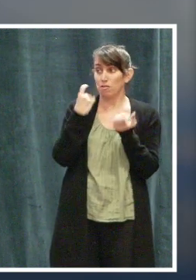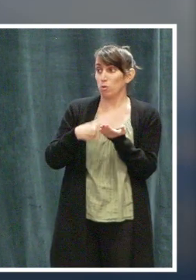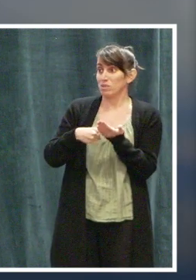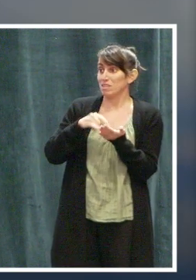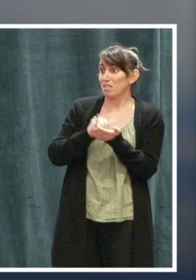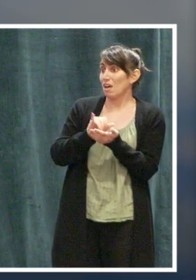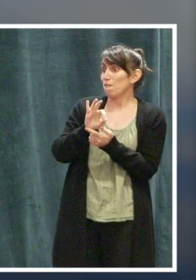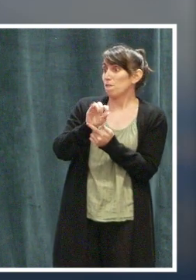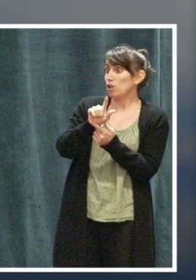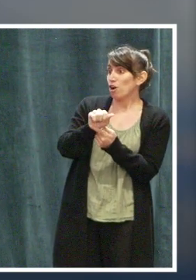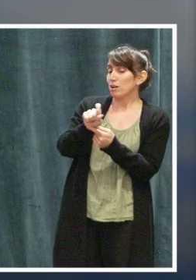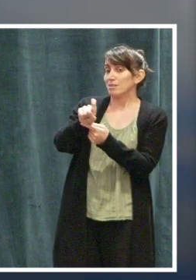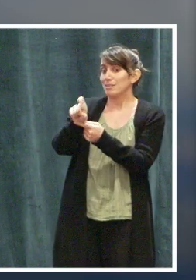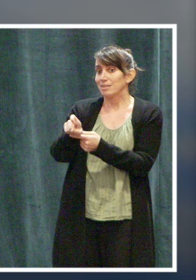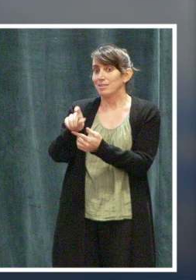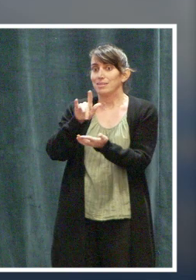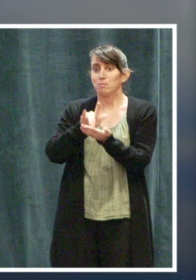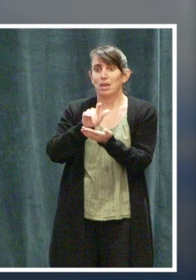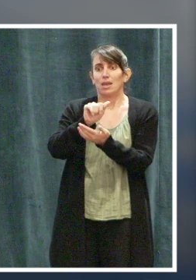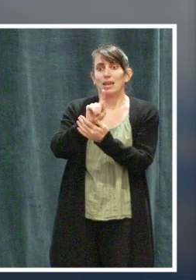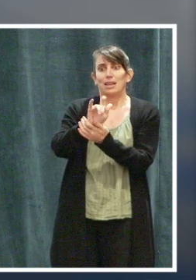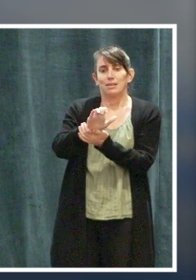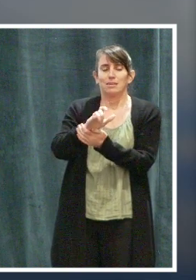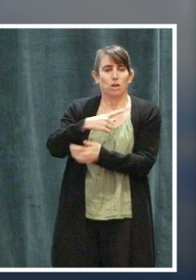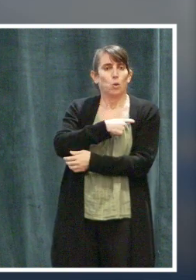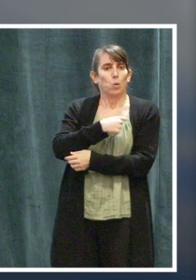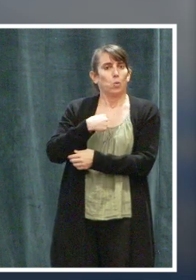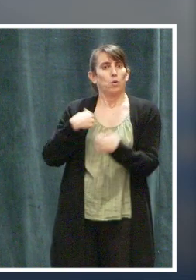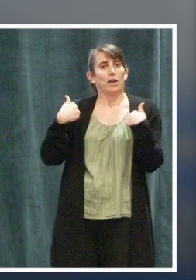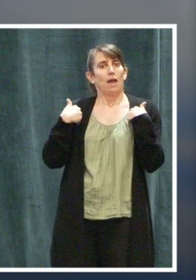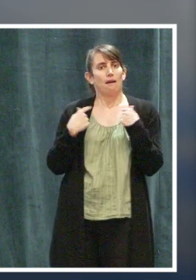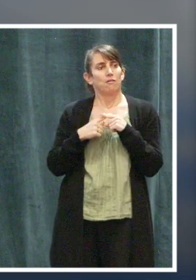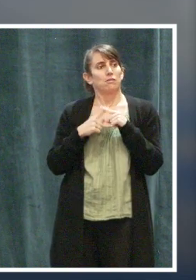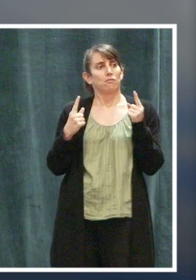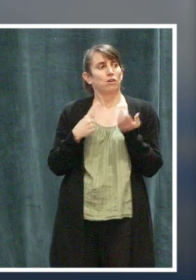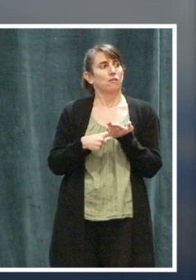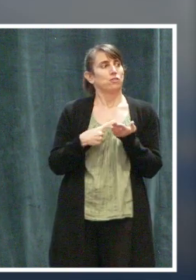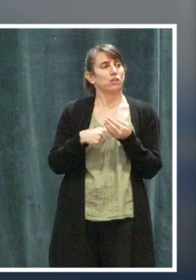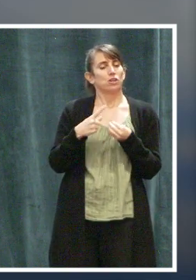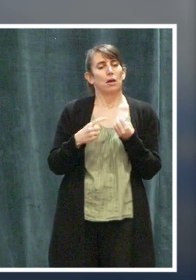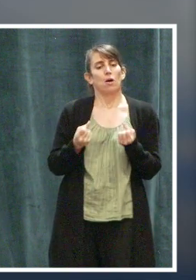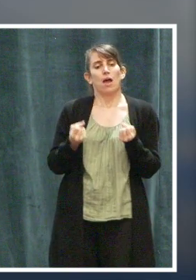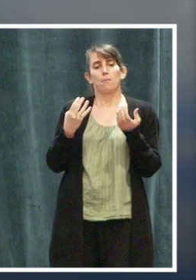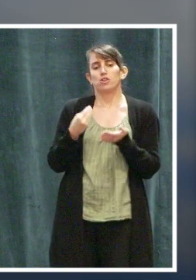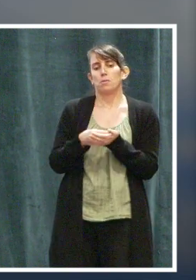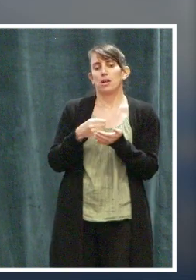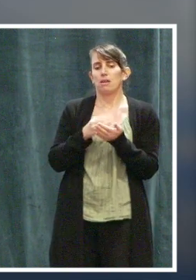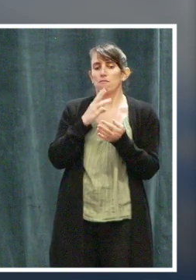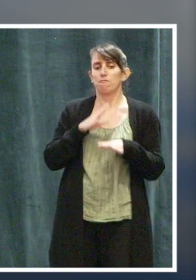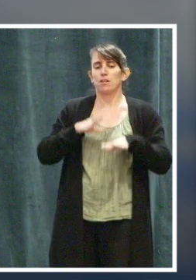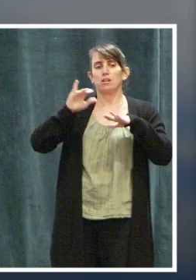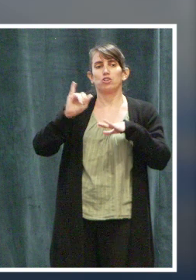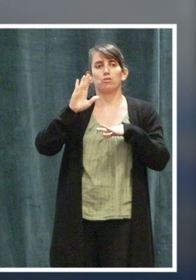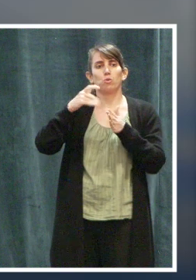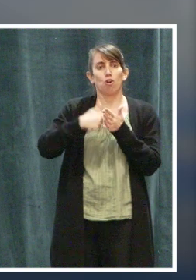or in the Mid-Atlantic, we'd be probably having different conversations about how much flood insurance costs. We believe the flood insurance is going to be on the